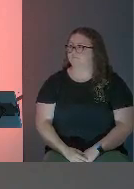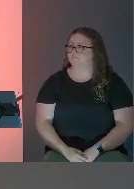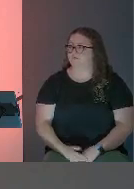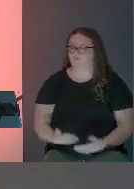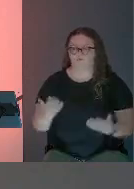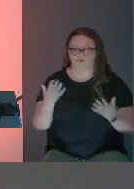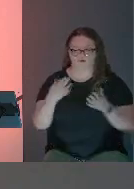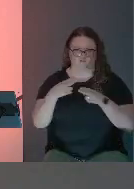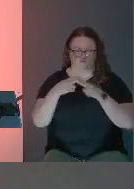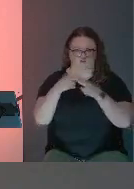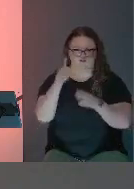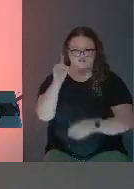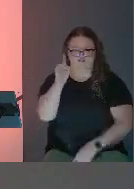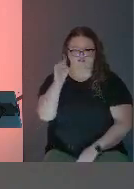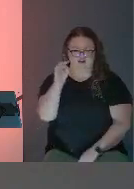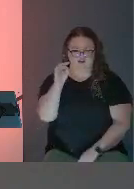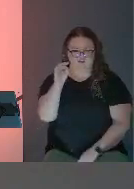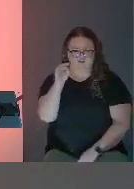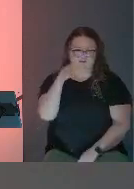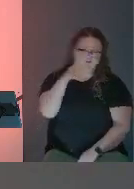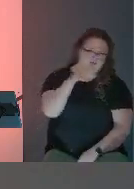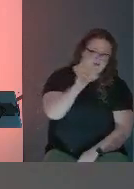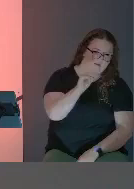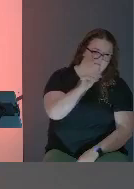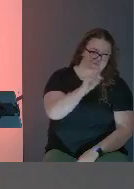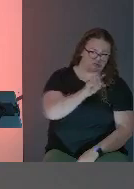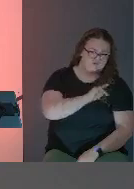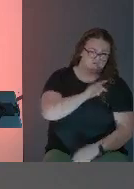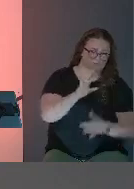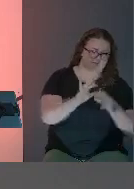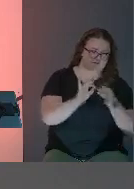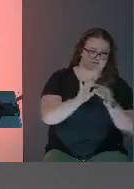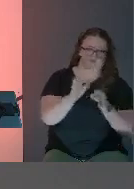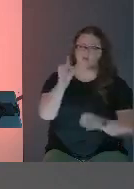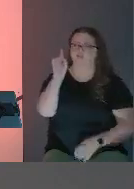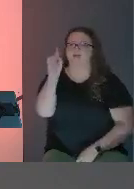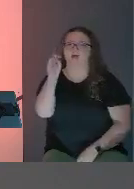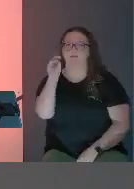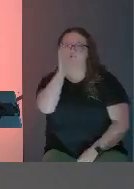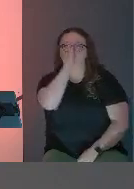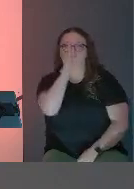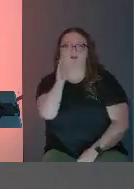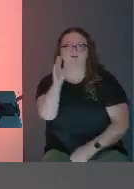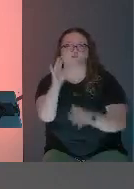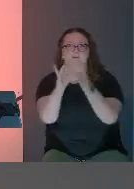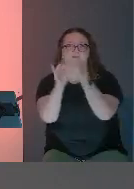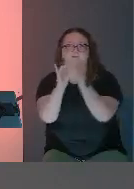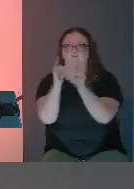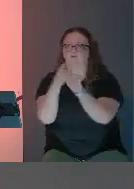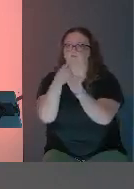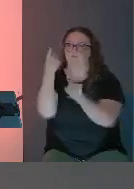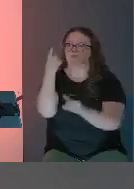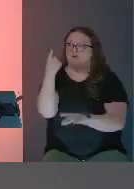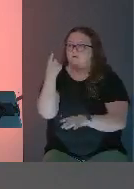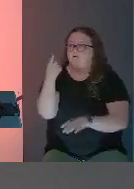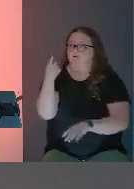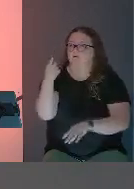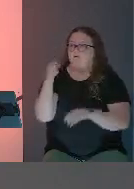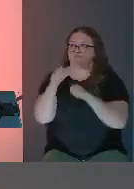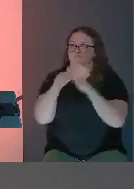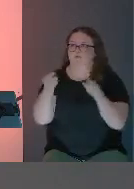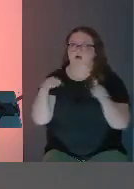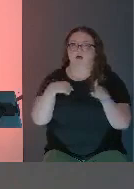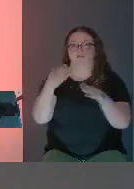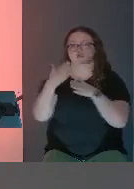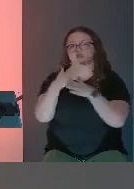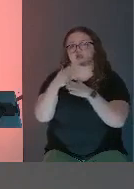DM? What does DM stand for, by the way? I know PM, personal message, direct message from somebody after I shared